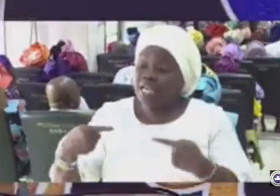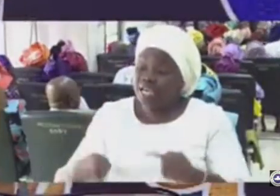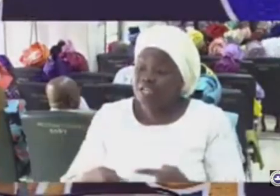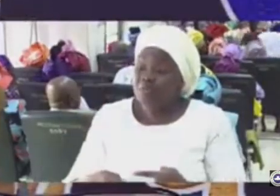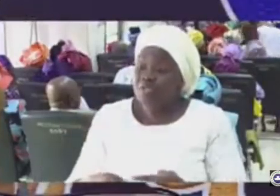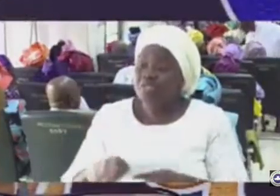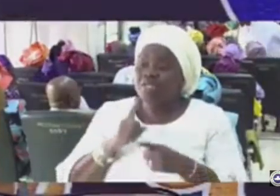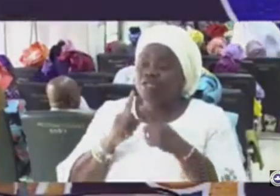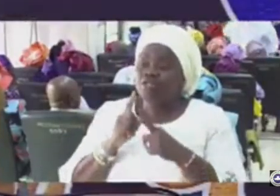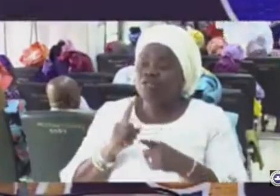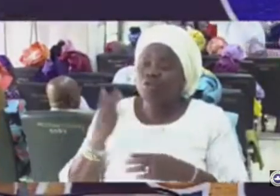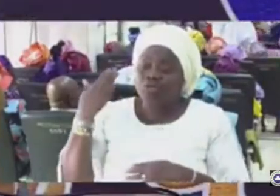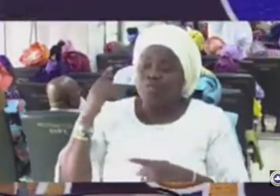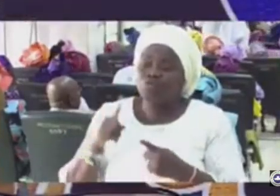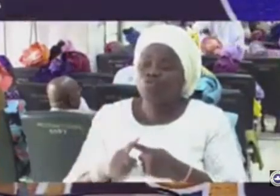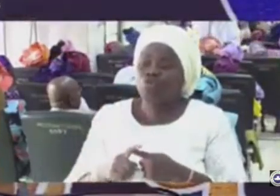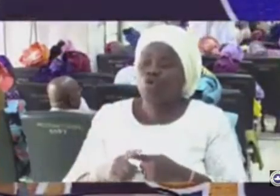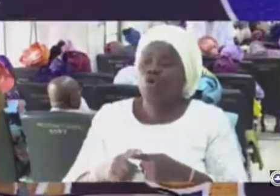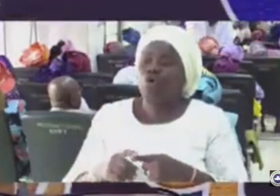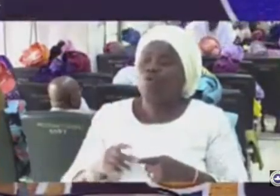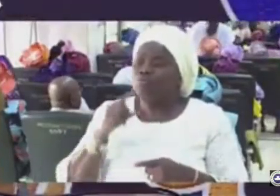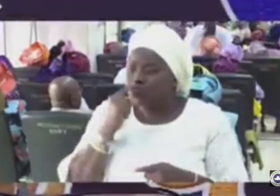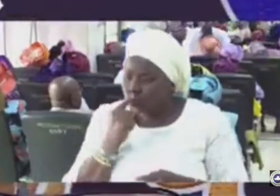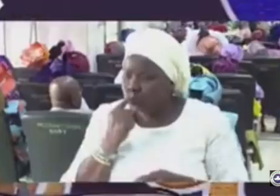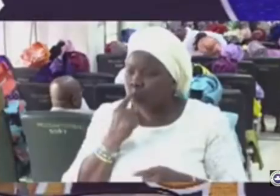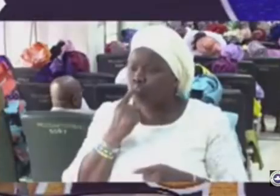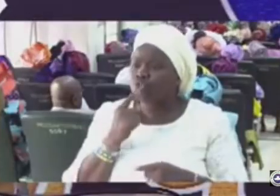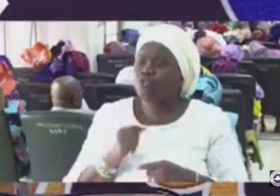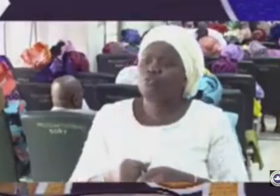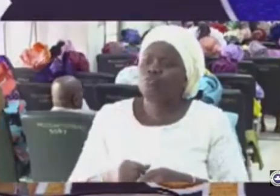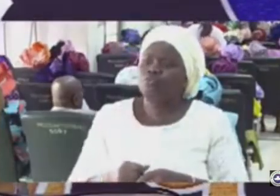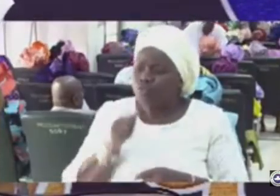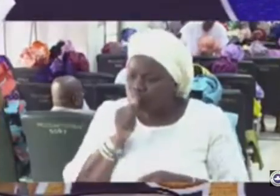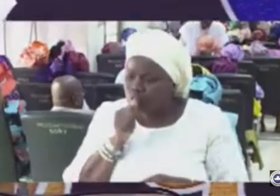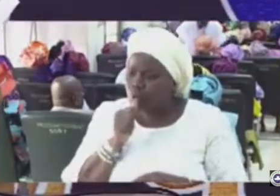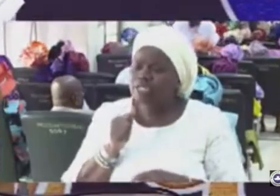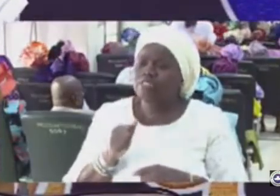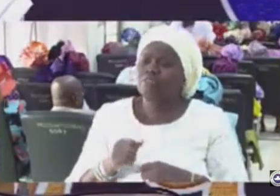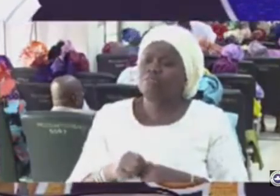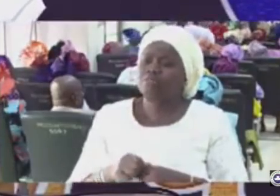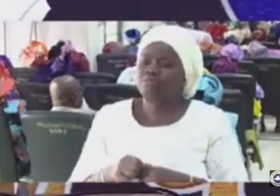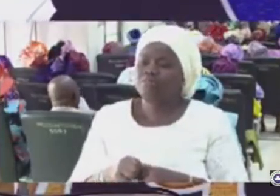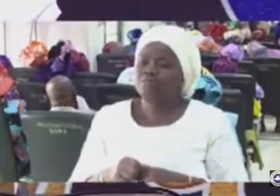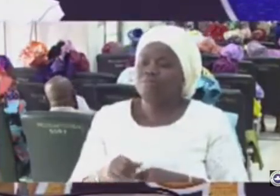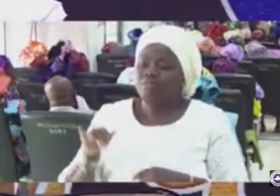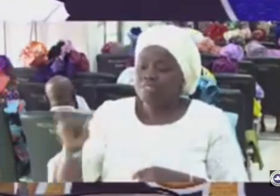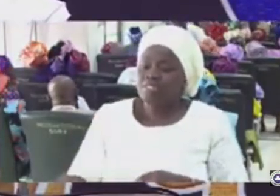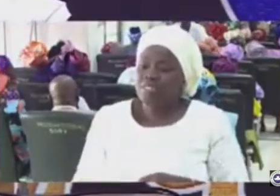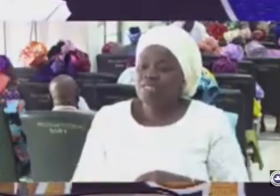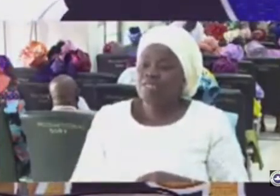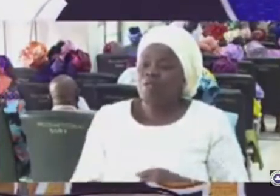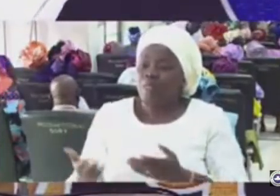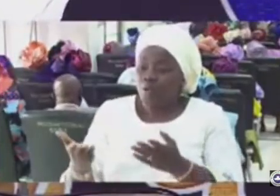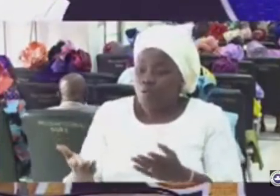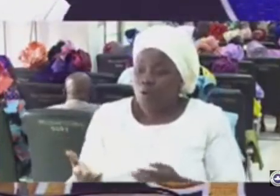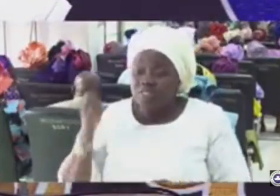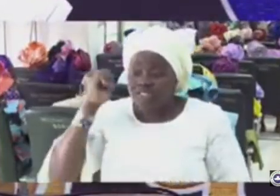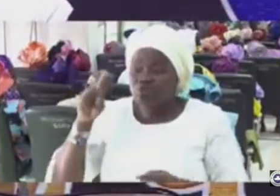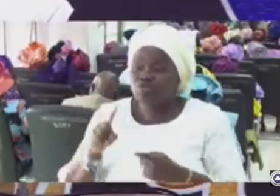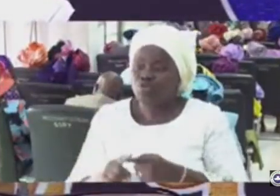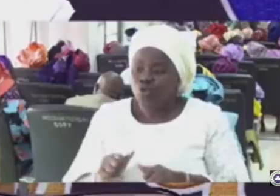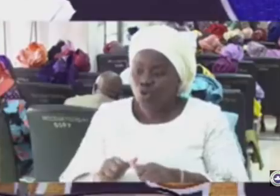They wanted to block his way, the way of a beggar, to deliverance. You don't